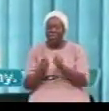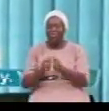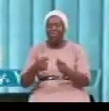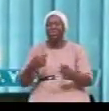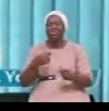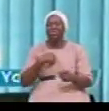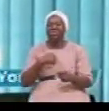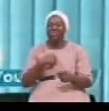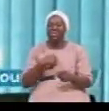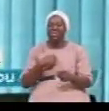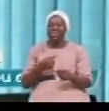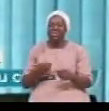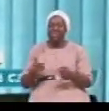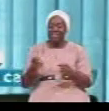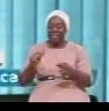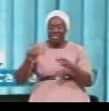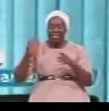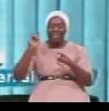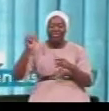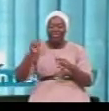Tell them, the testimony starts with me.